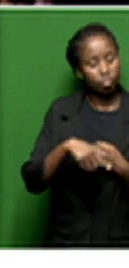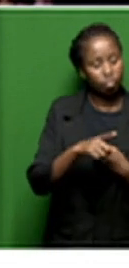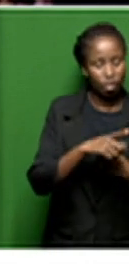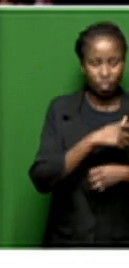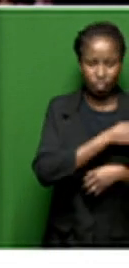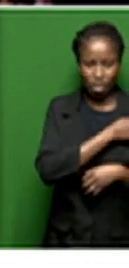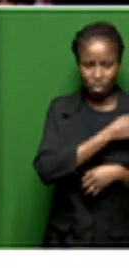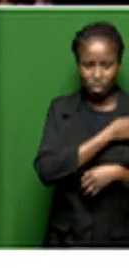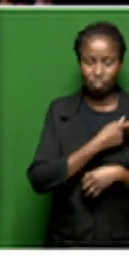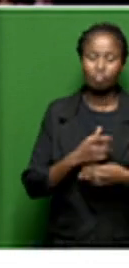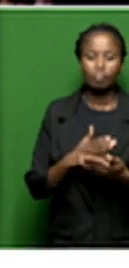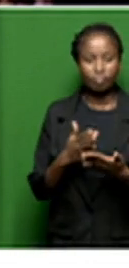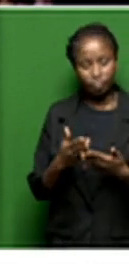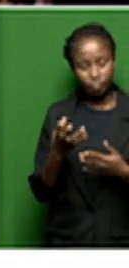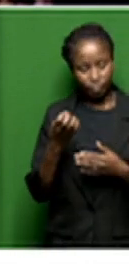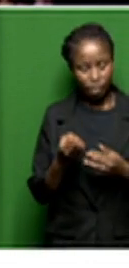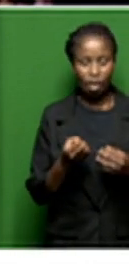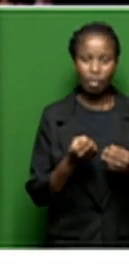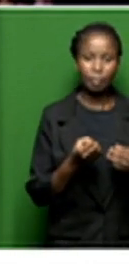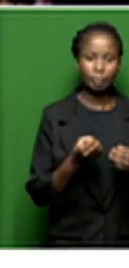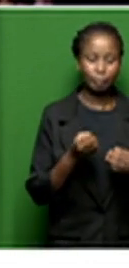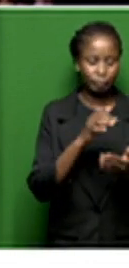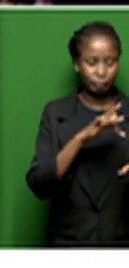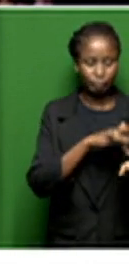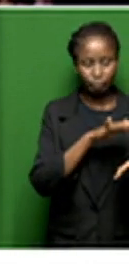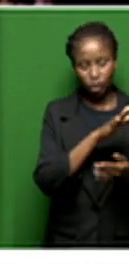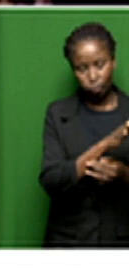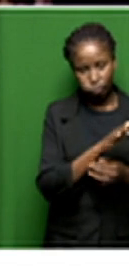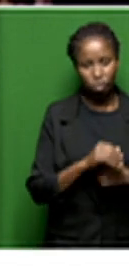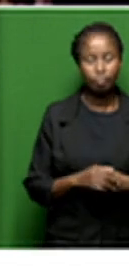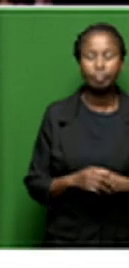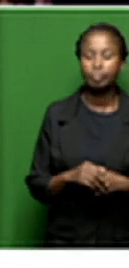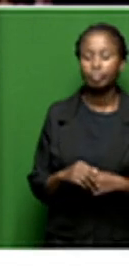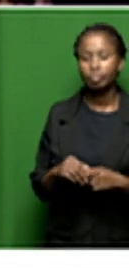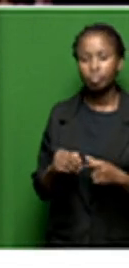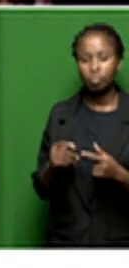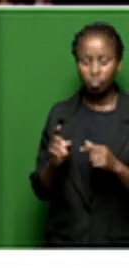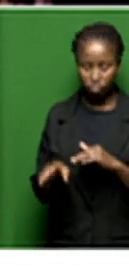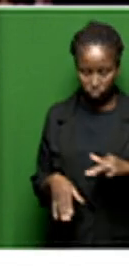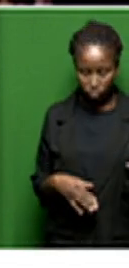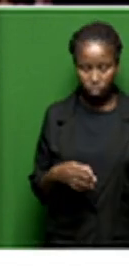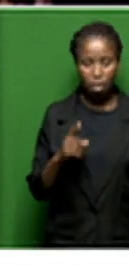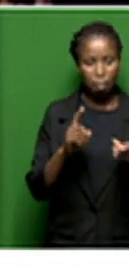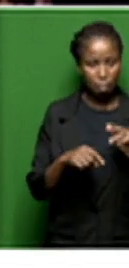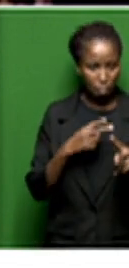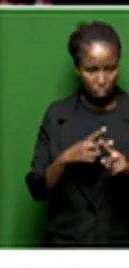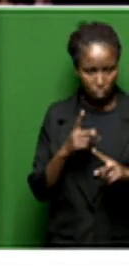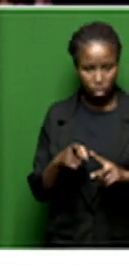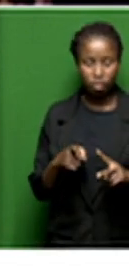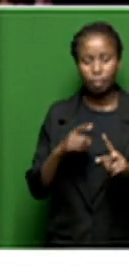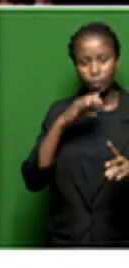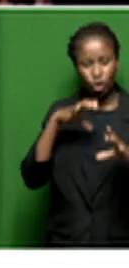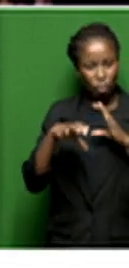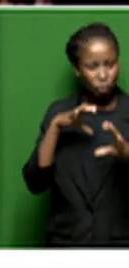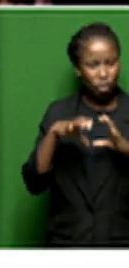them, some facility there, and that the communication about where these vaccine